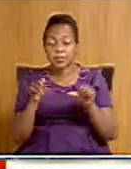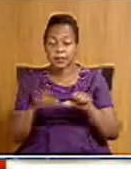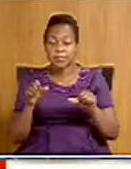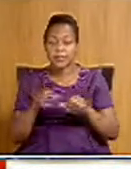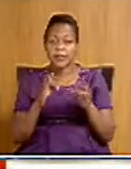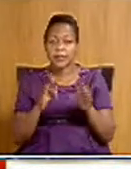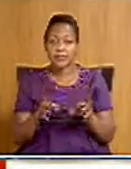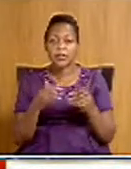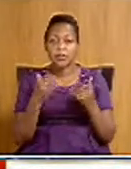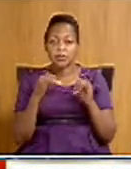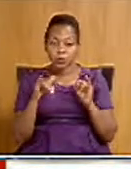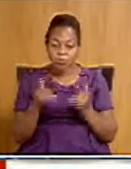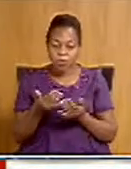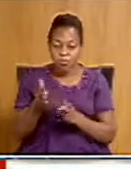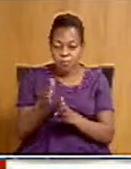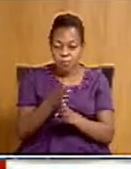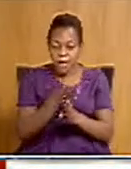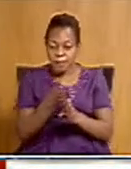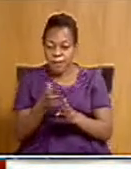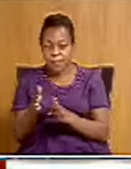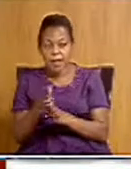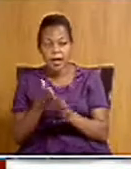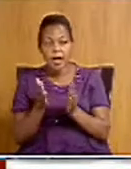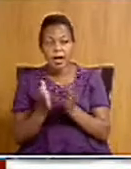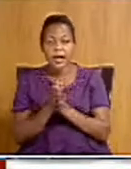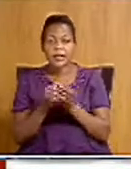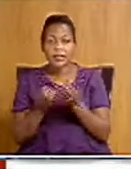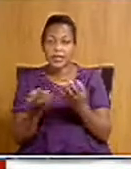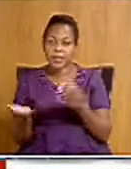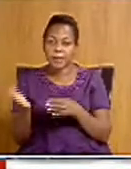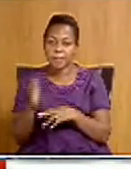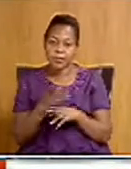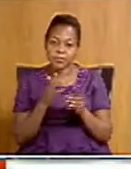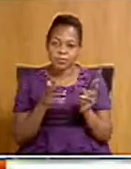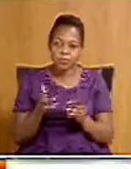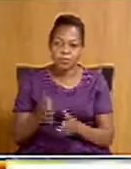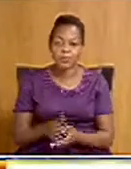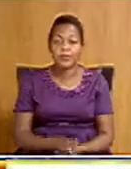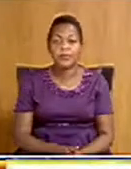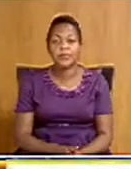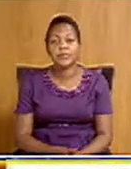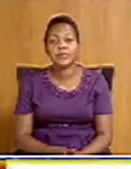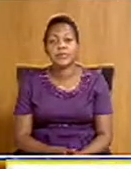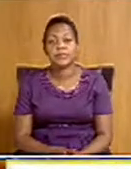nabo abasinga obungi babivuddemu bali awo